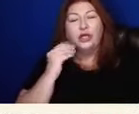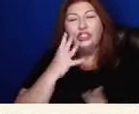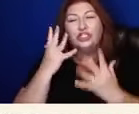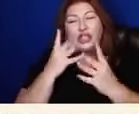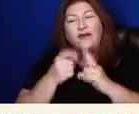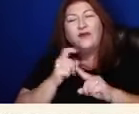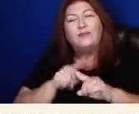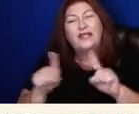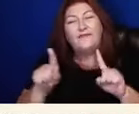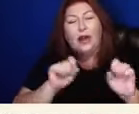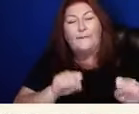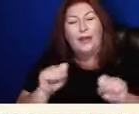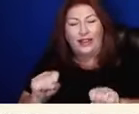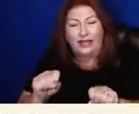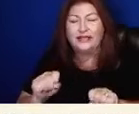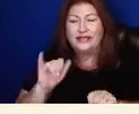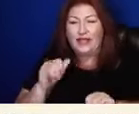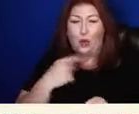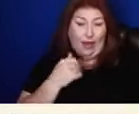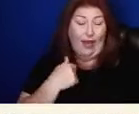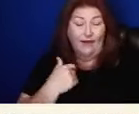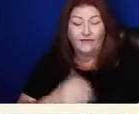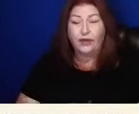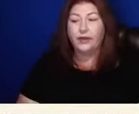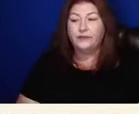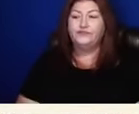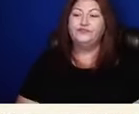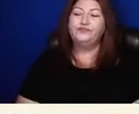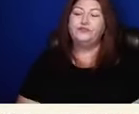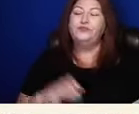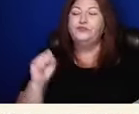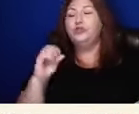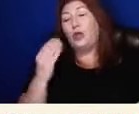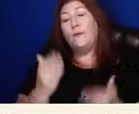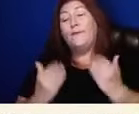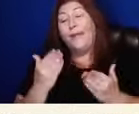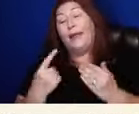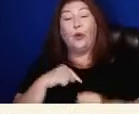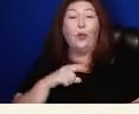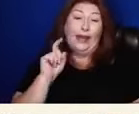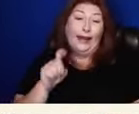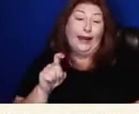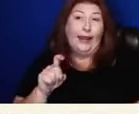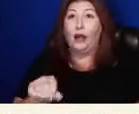different abilities that we have. And so maybe we need other,